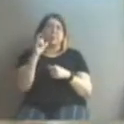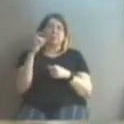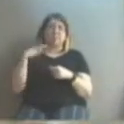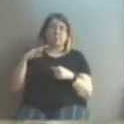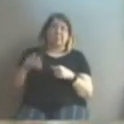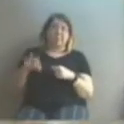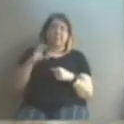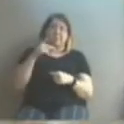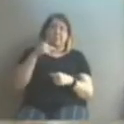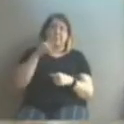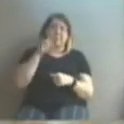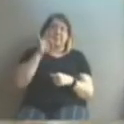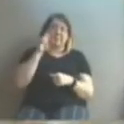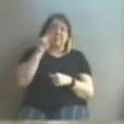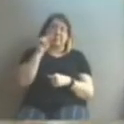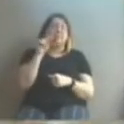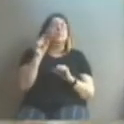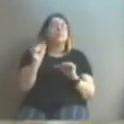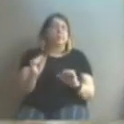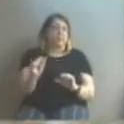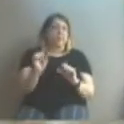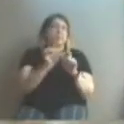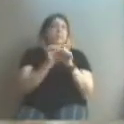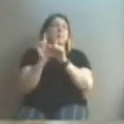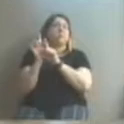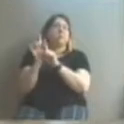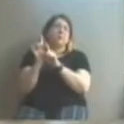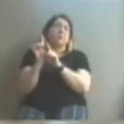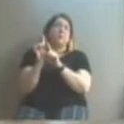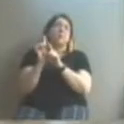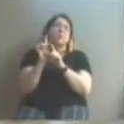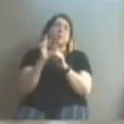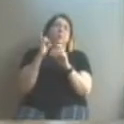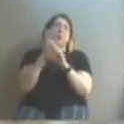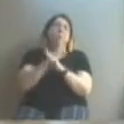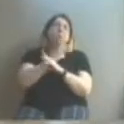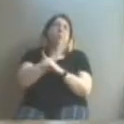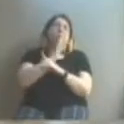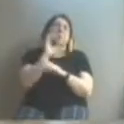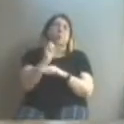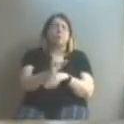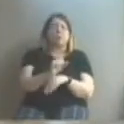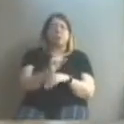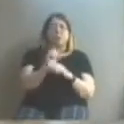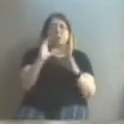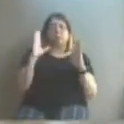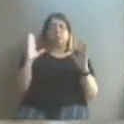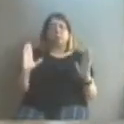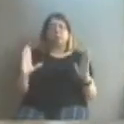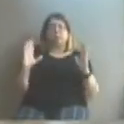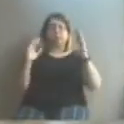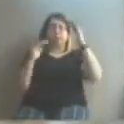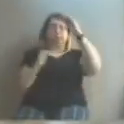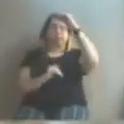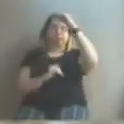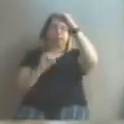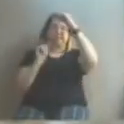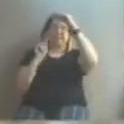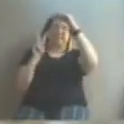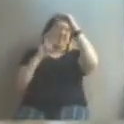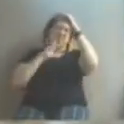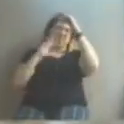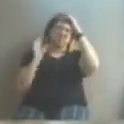making, we're also able to take the old square cube televisions, which are now